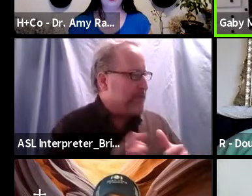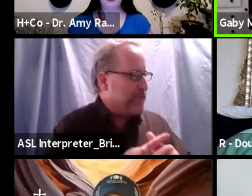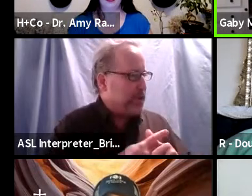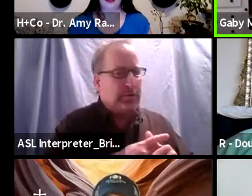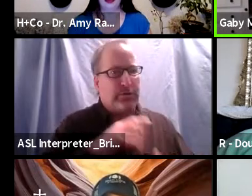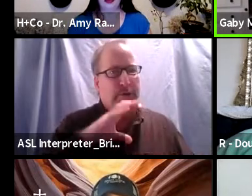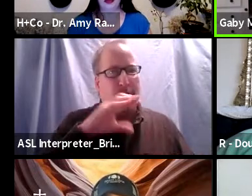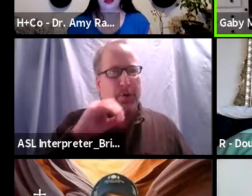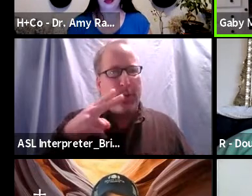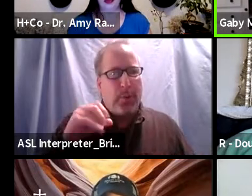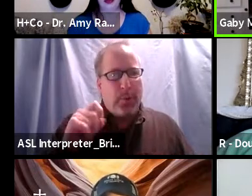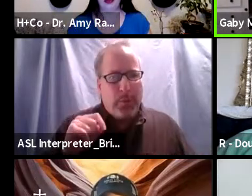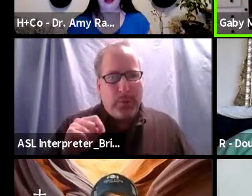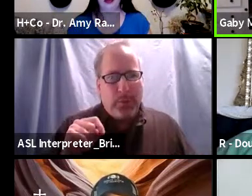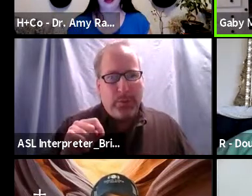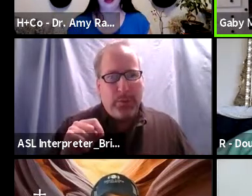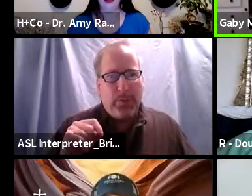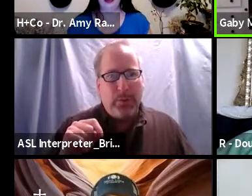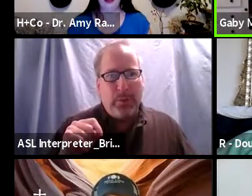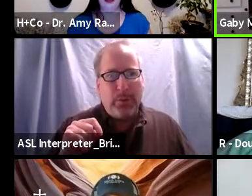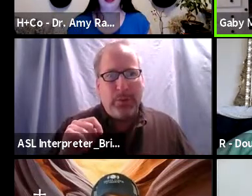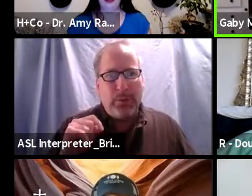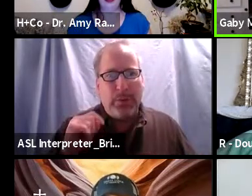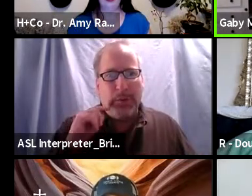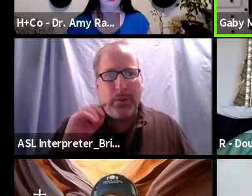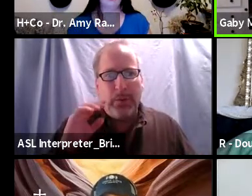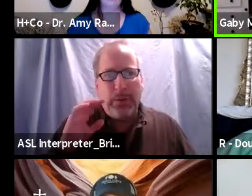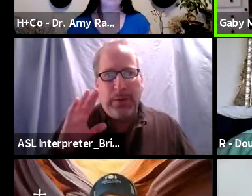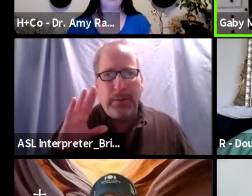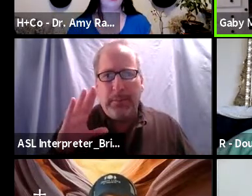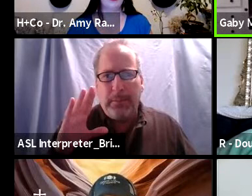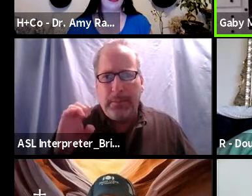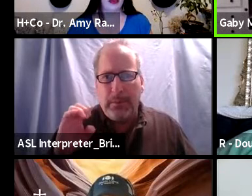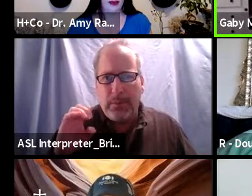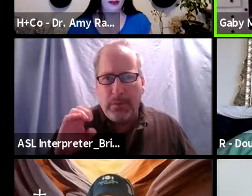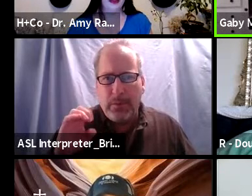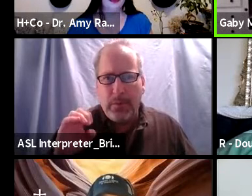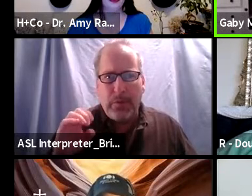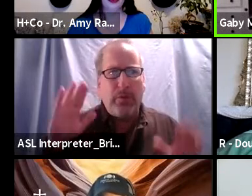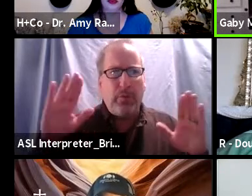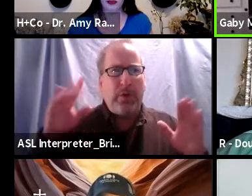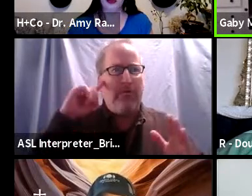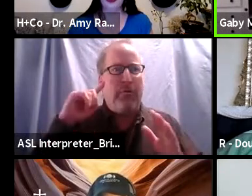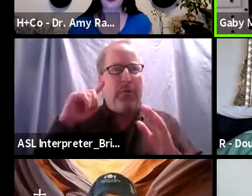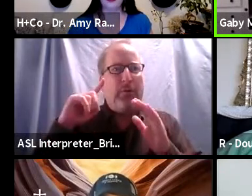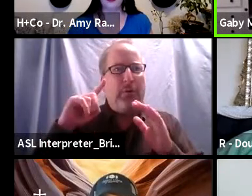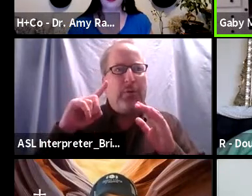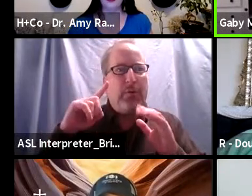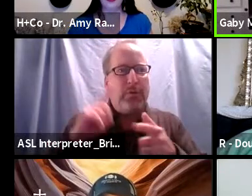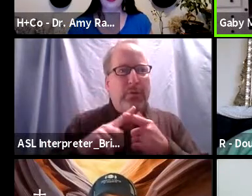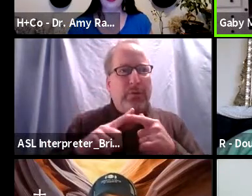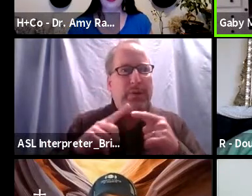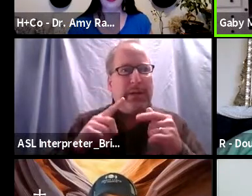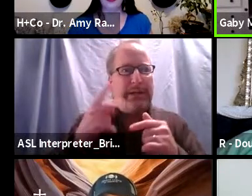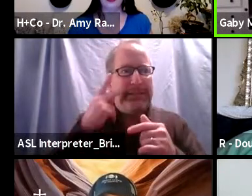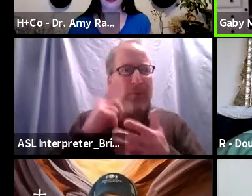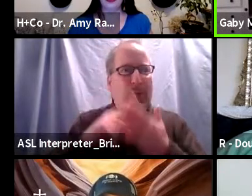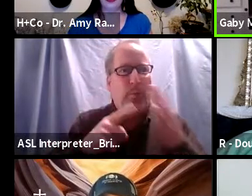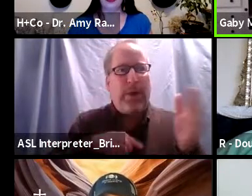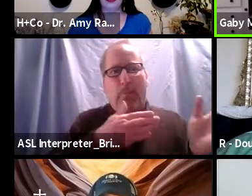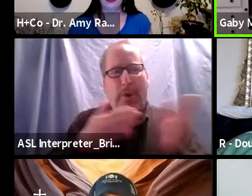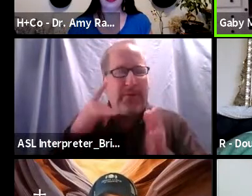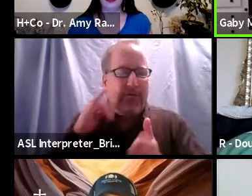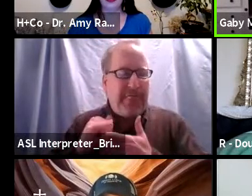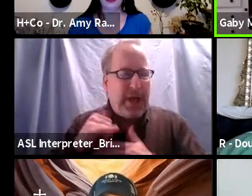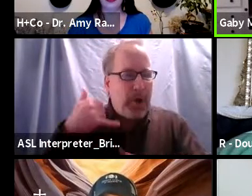a community co-host. So this will be really great for the CSC to see all the things that you helped to prepare for this call.